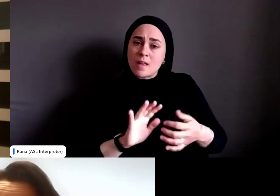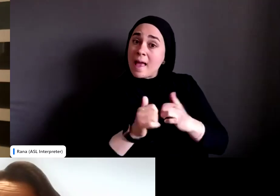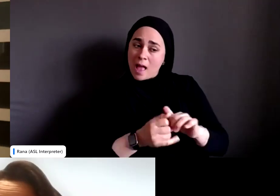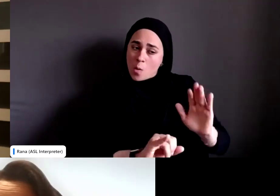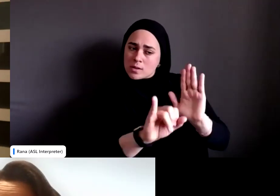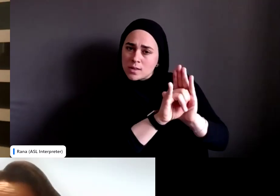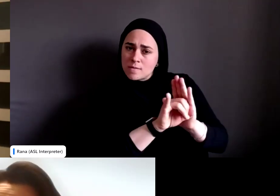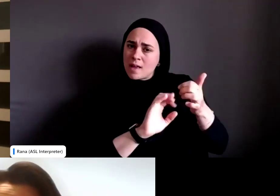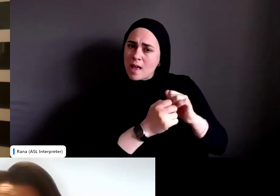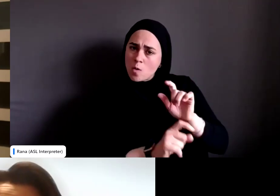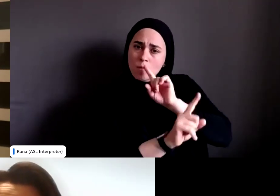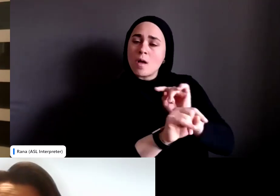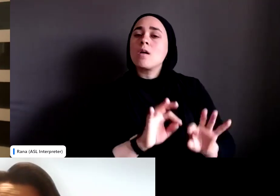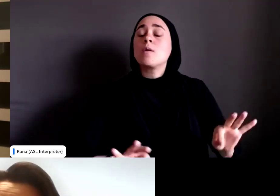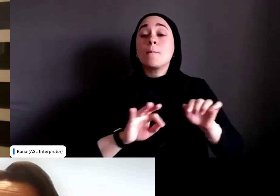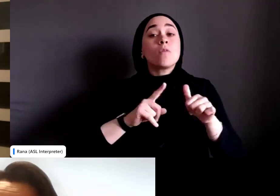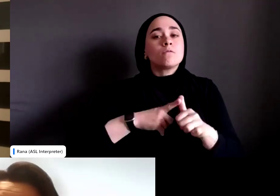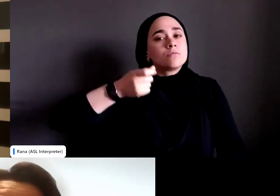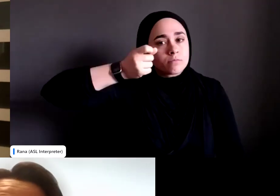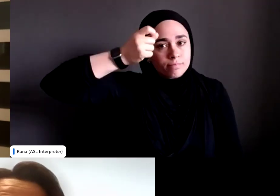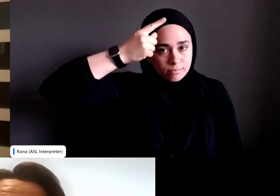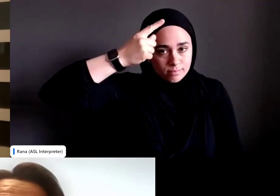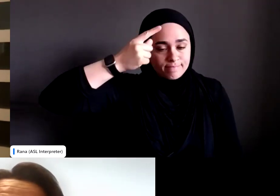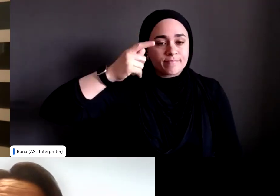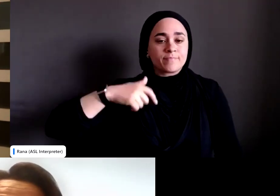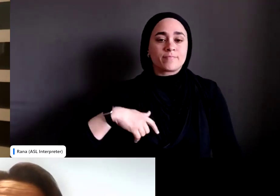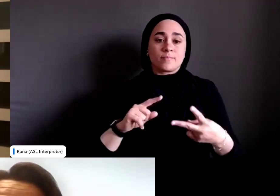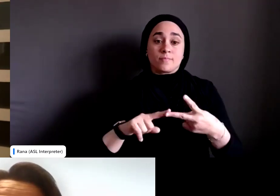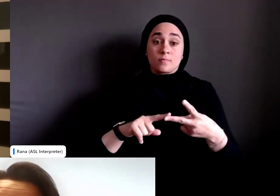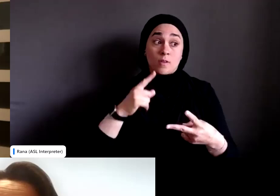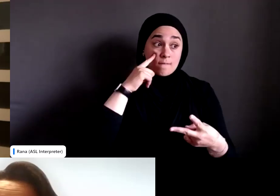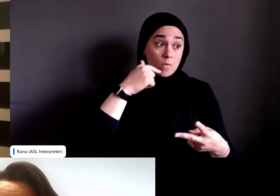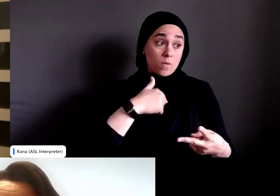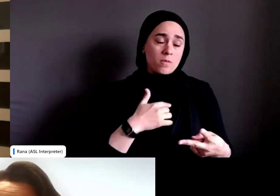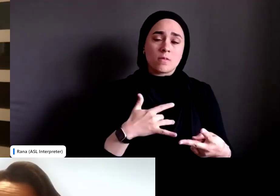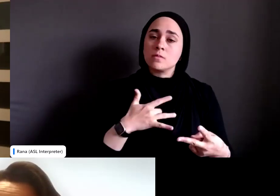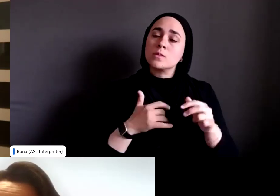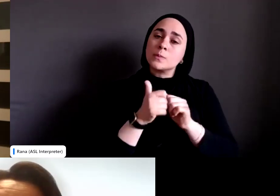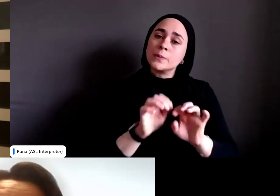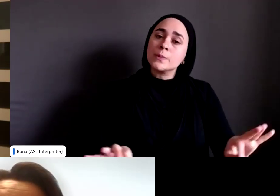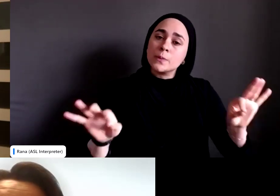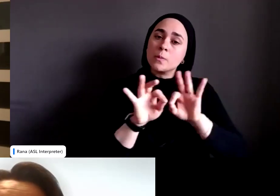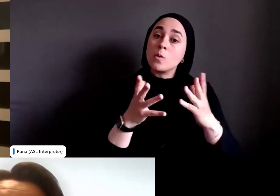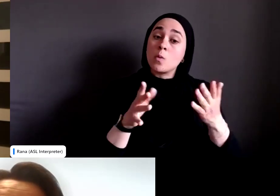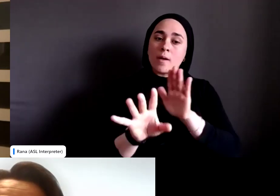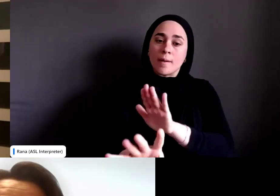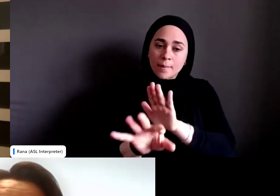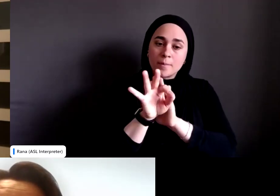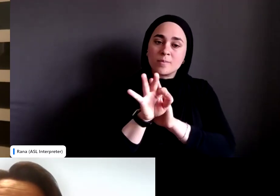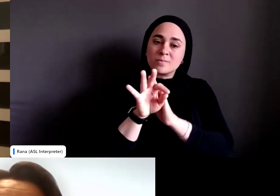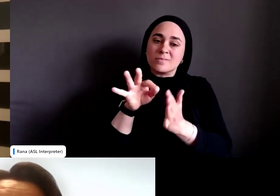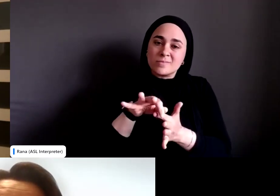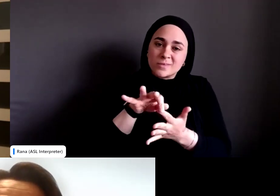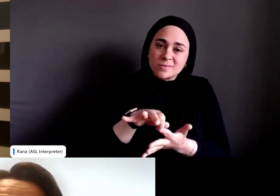respond appropriately. The second, and for me, probably one of the most important, was the appointment of specialized